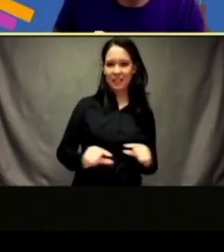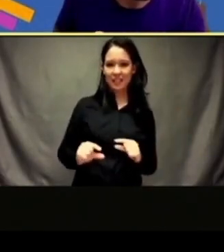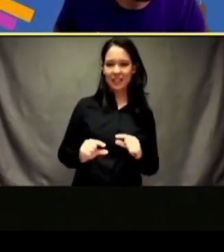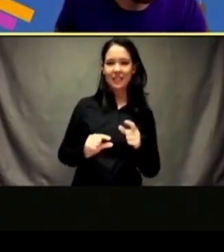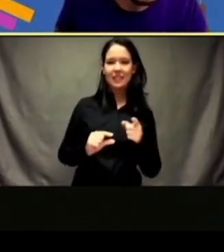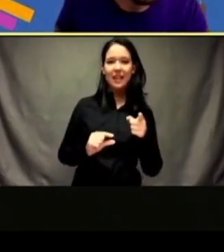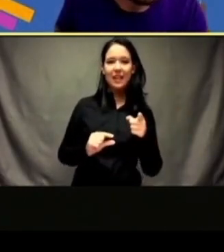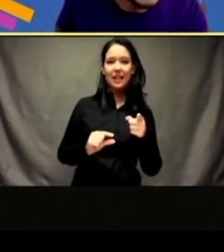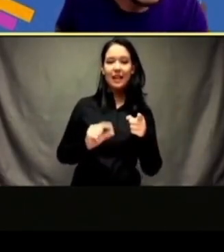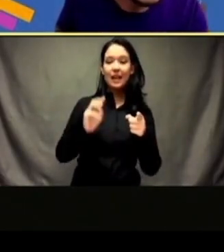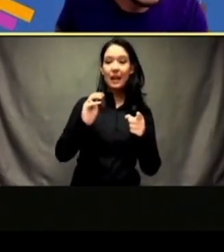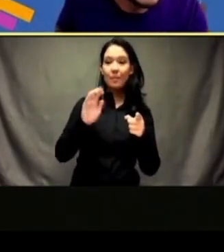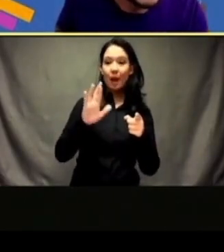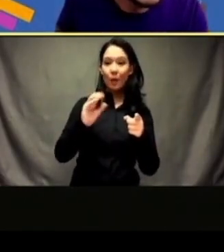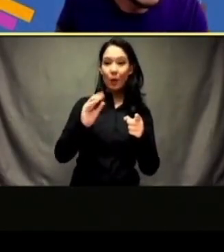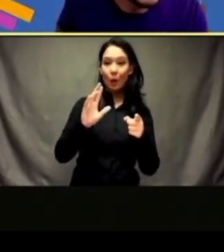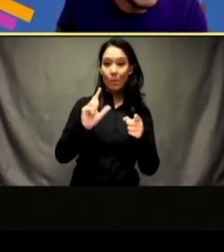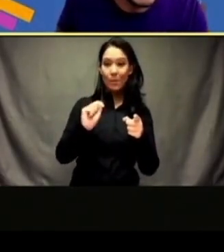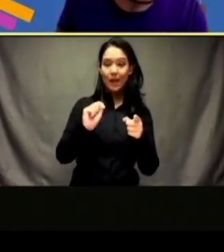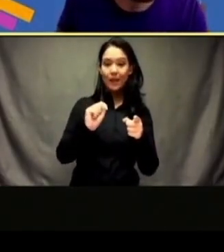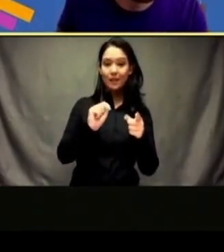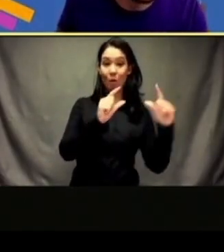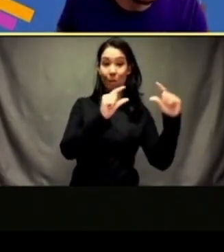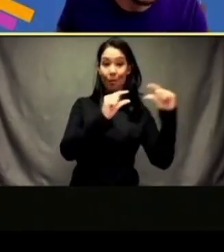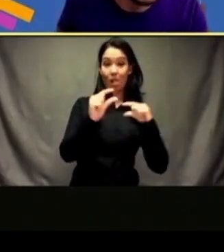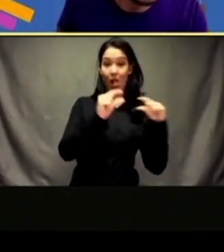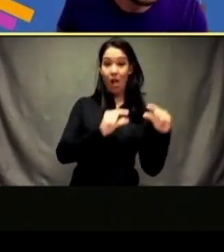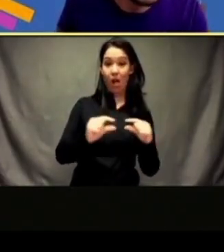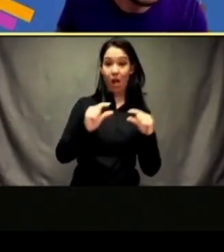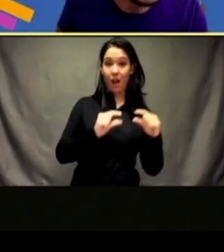Here in the microbit blocks, it also Wow. has